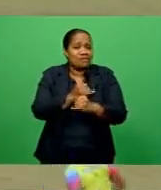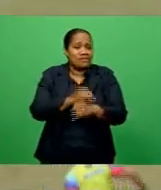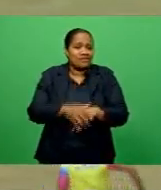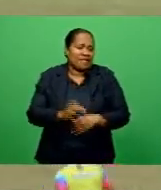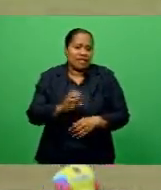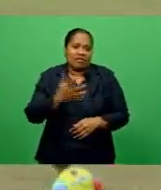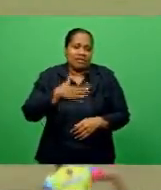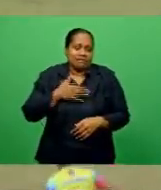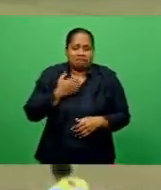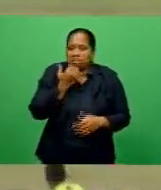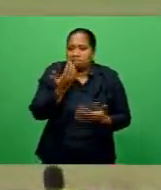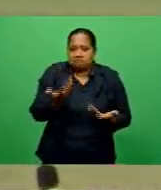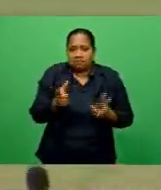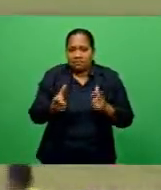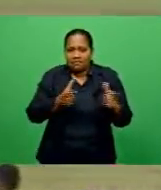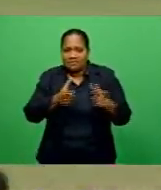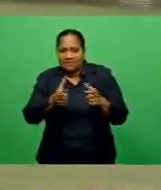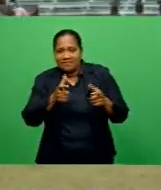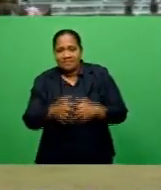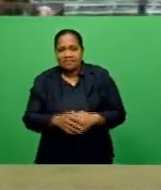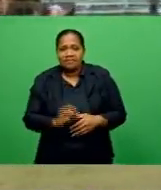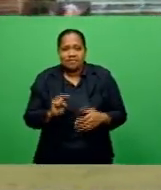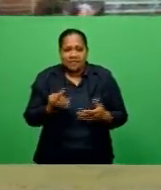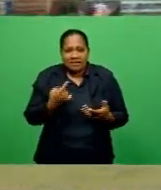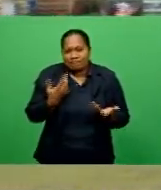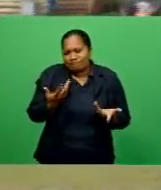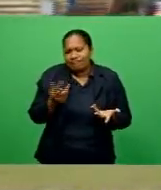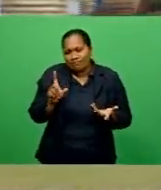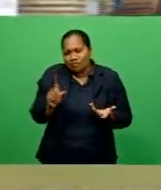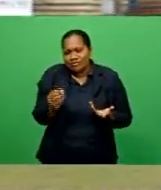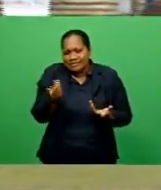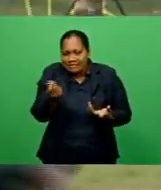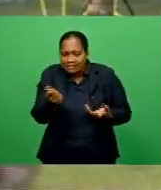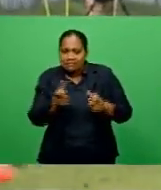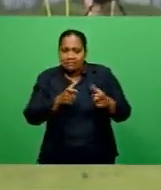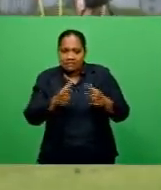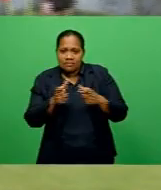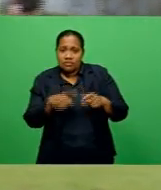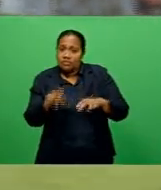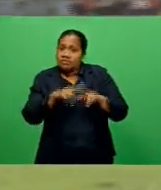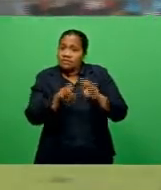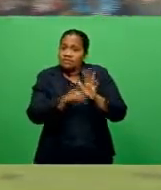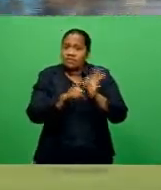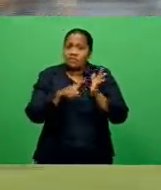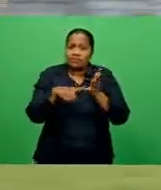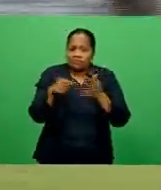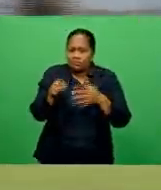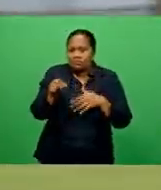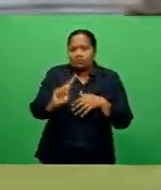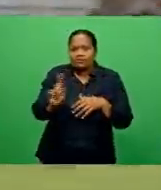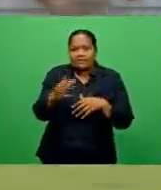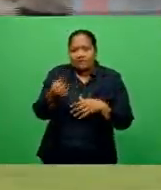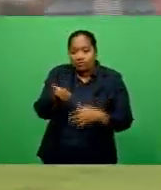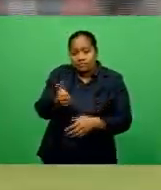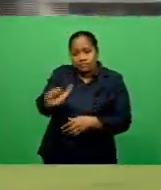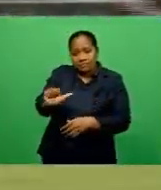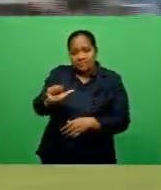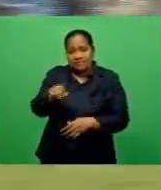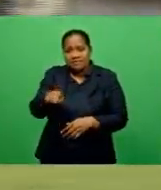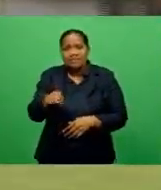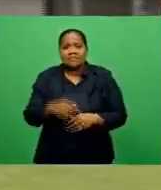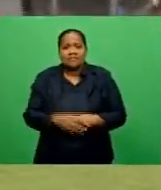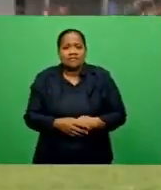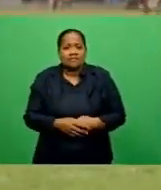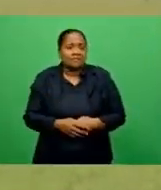much control. The bit that I do have some sort of control over, and certainly the FRU and what we have is utilising, as I've said in the press release,